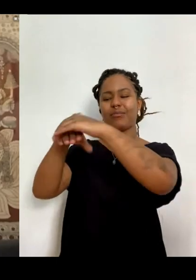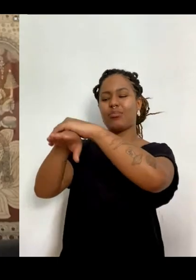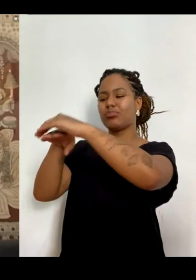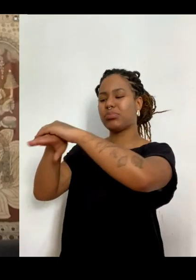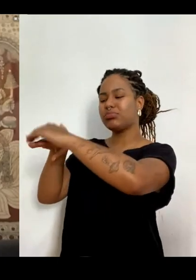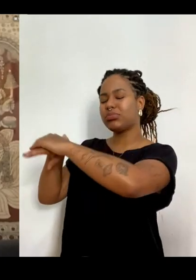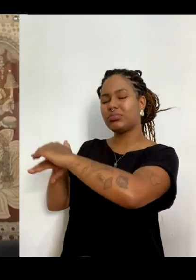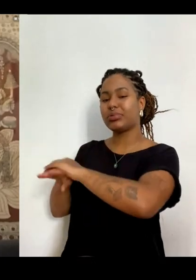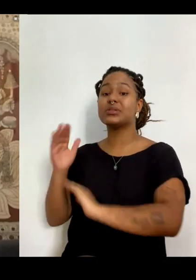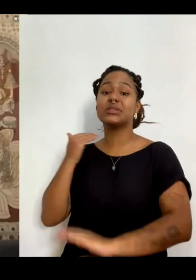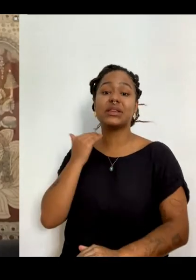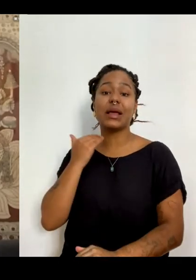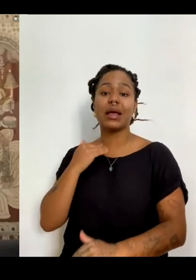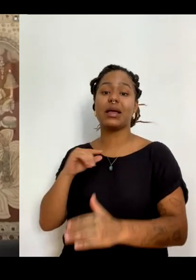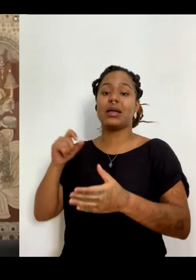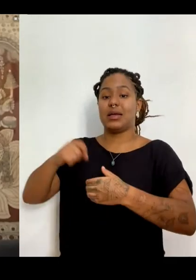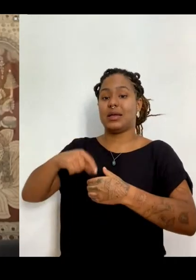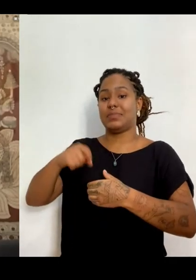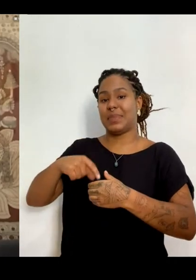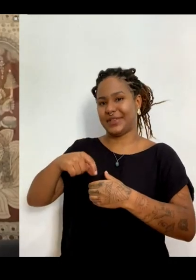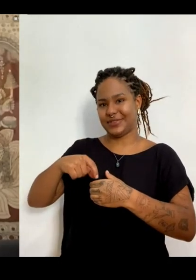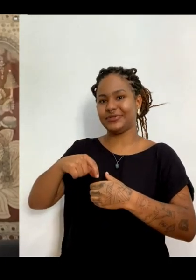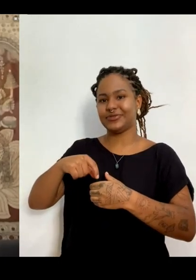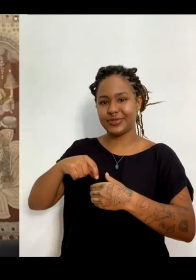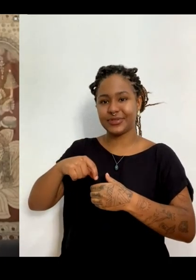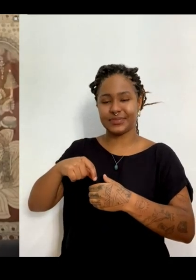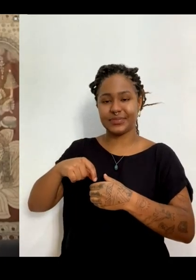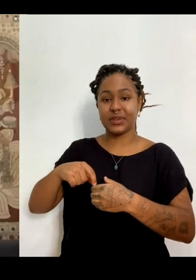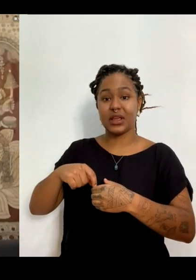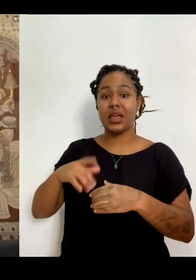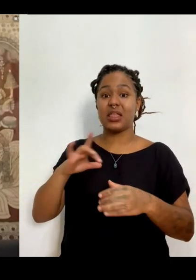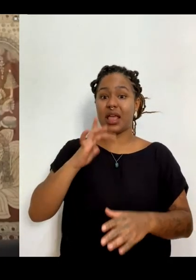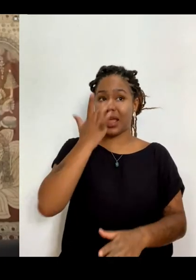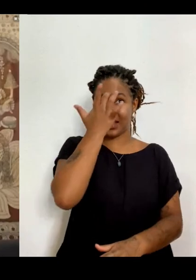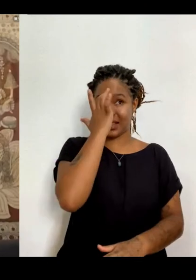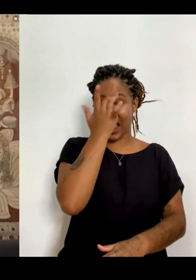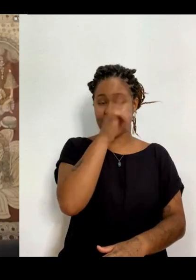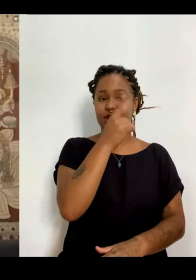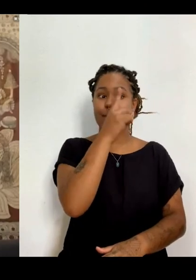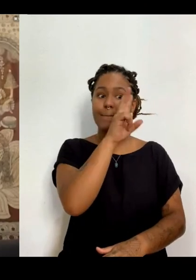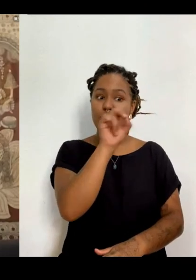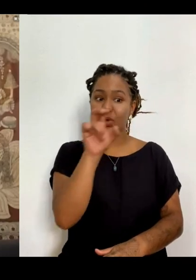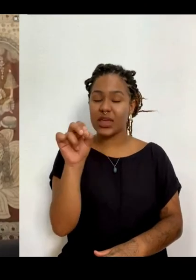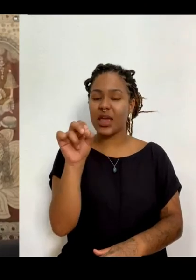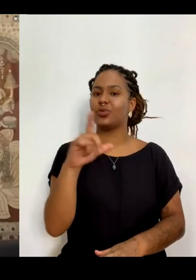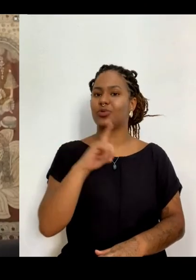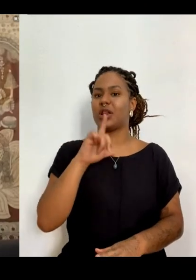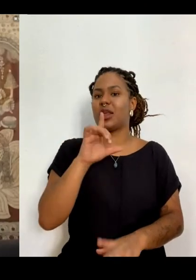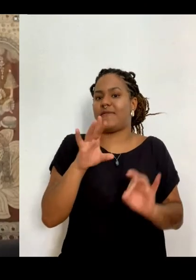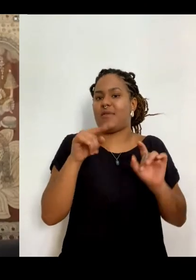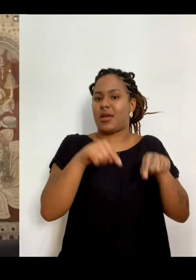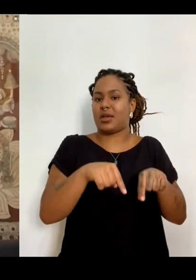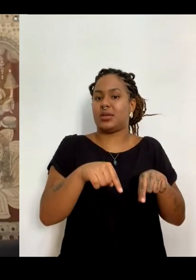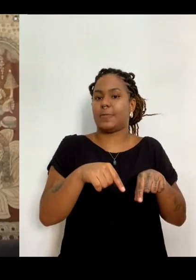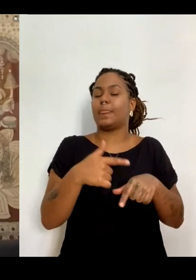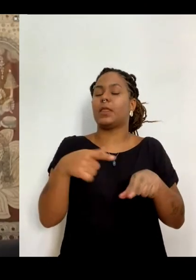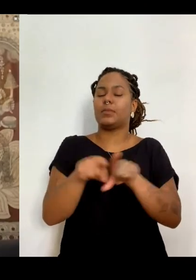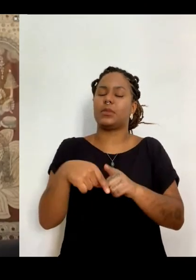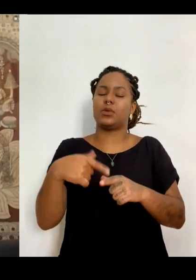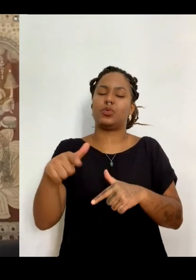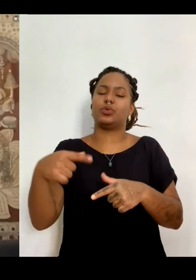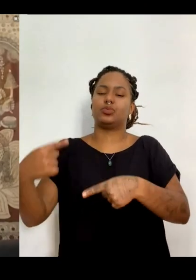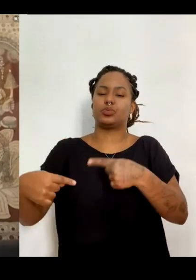and the earlier discussion we were having about zoos and about Parks which always separate